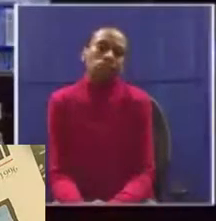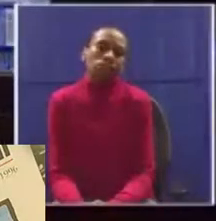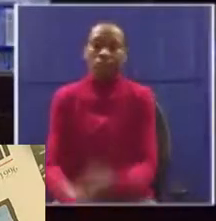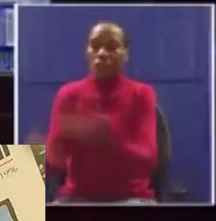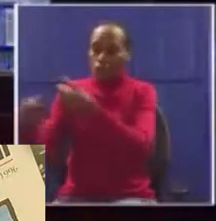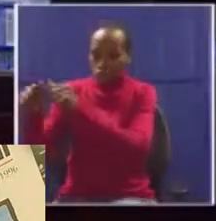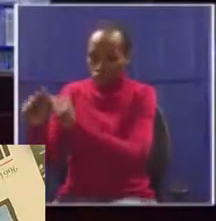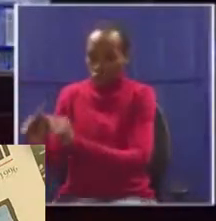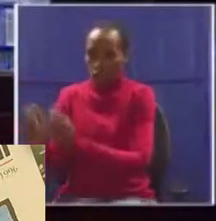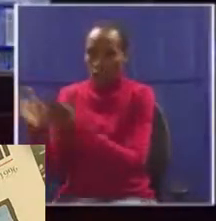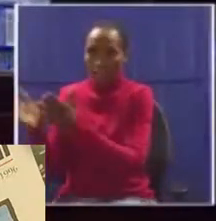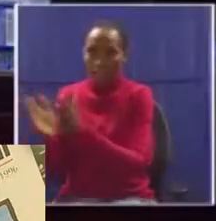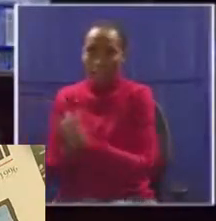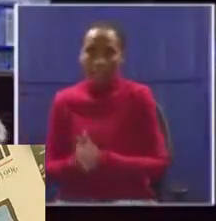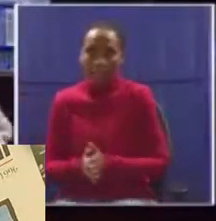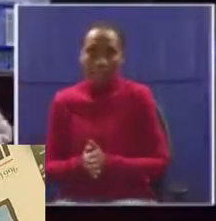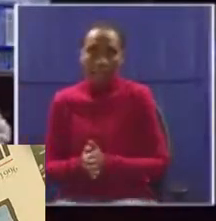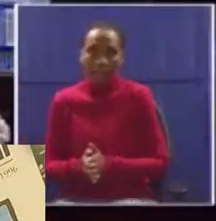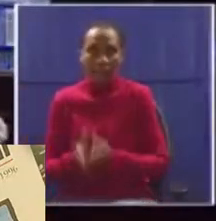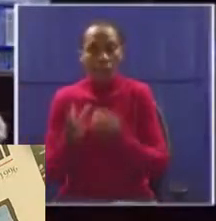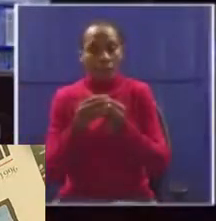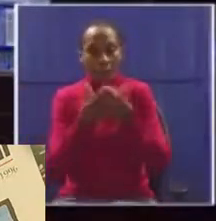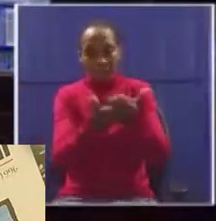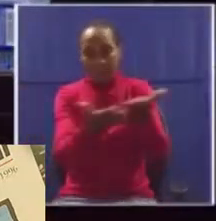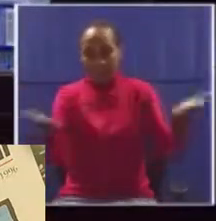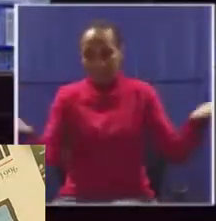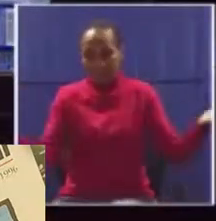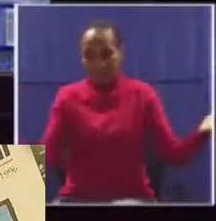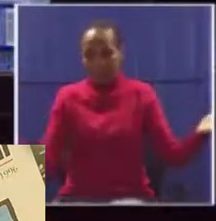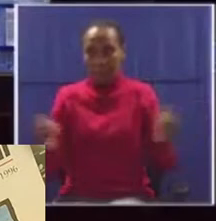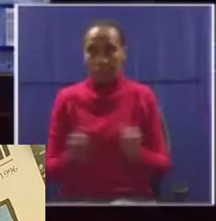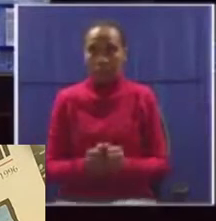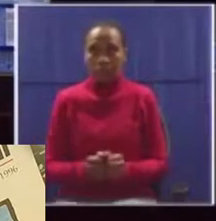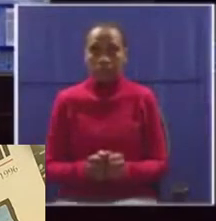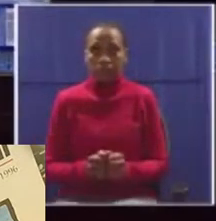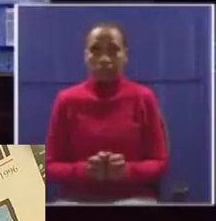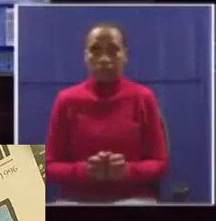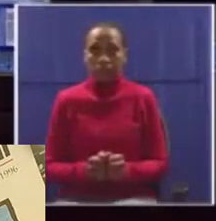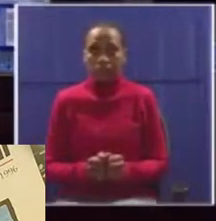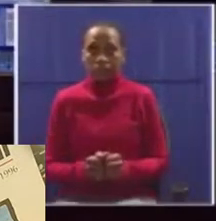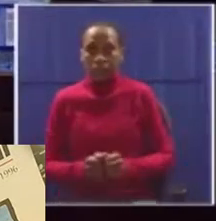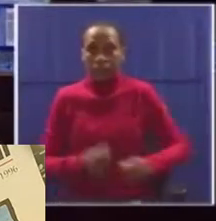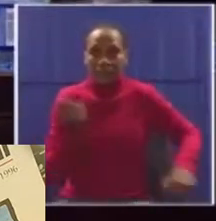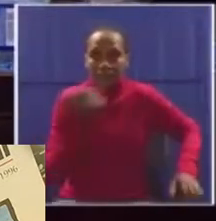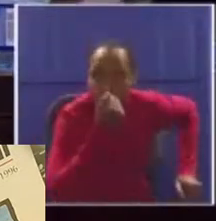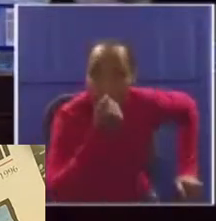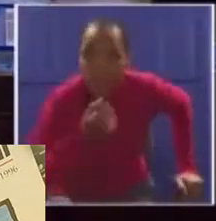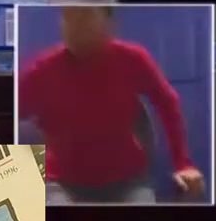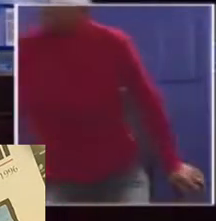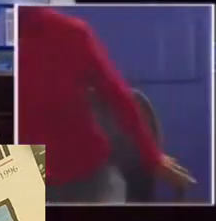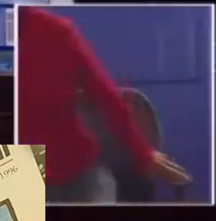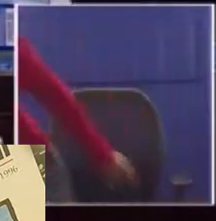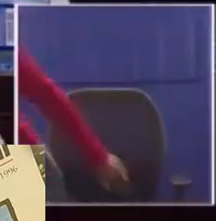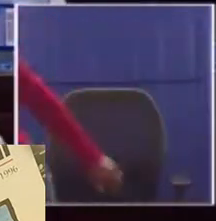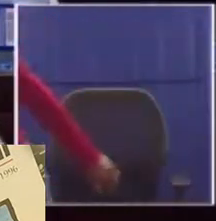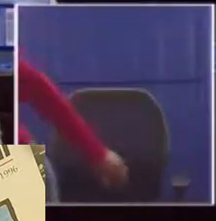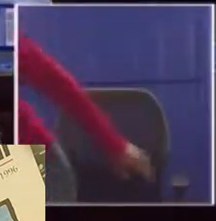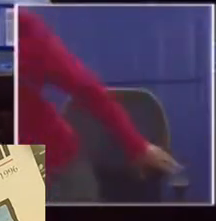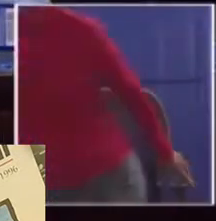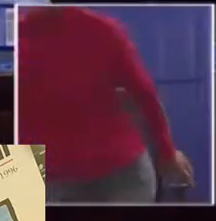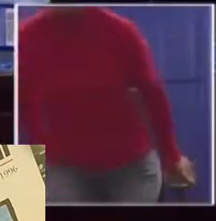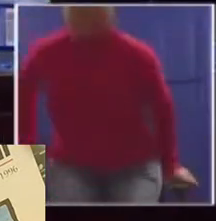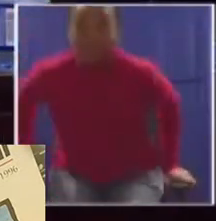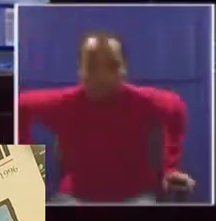how's she members of the House his Excellency the deputy presidents